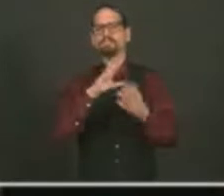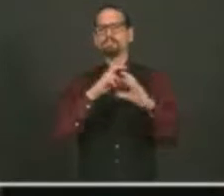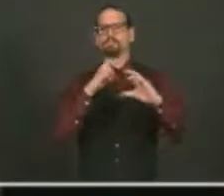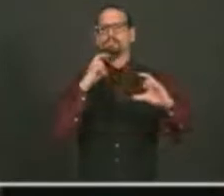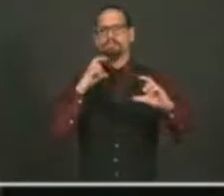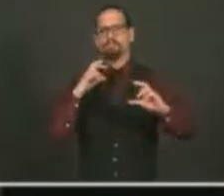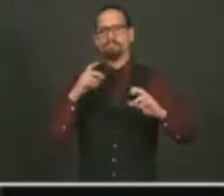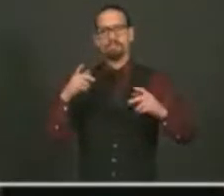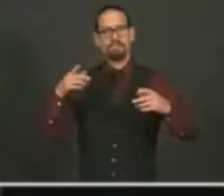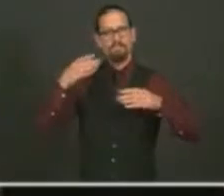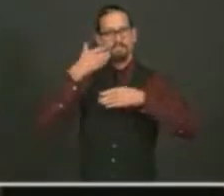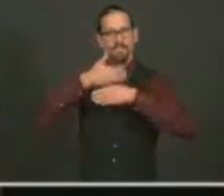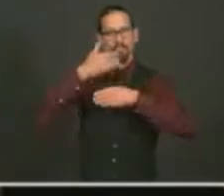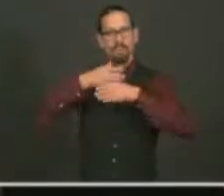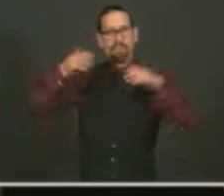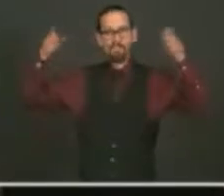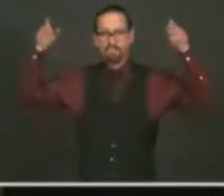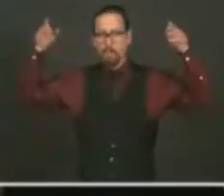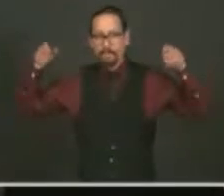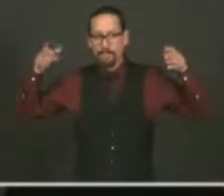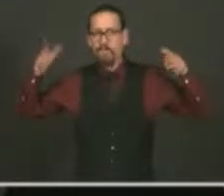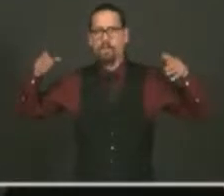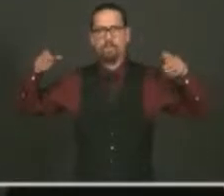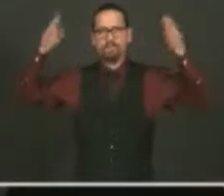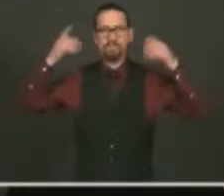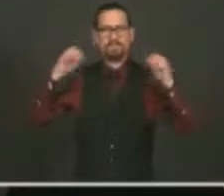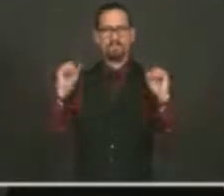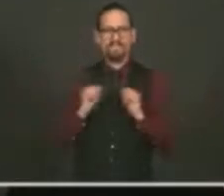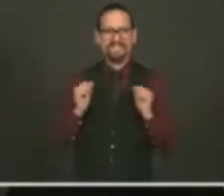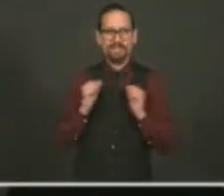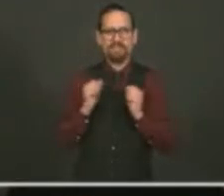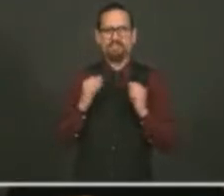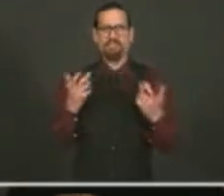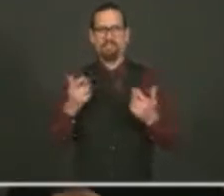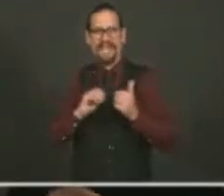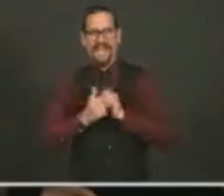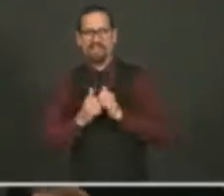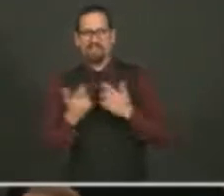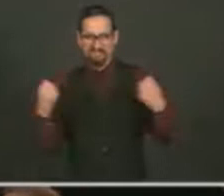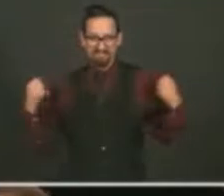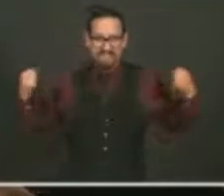open, it's getting colder now, just bundle up, or what's the plan?